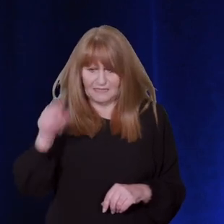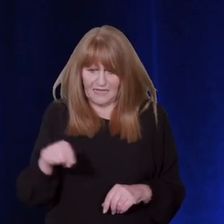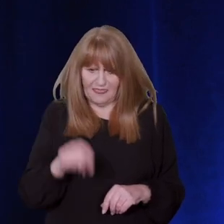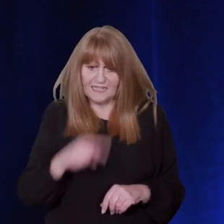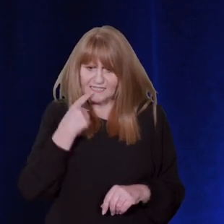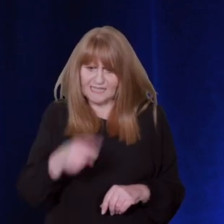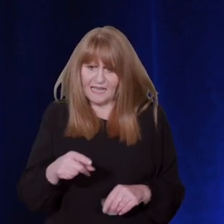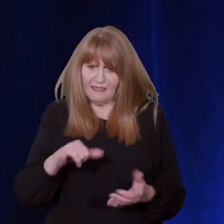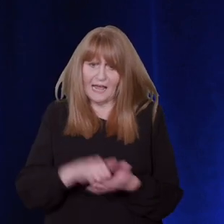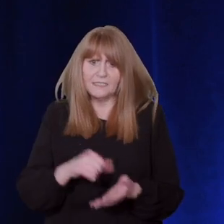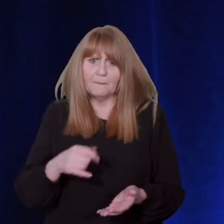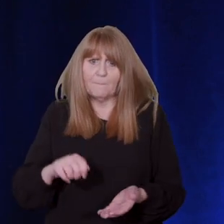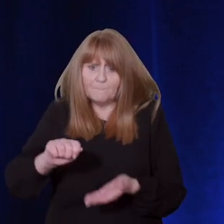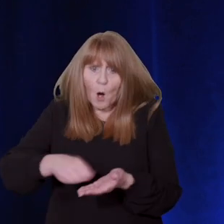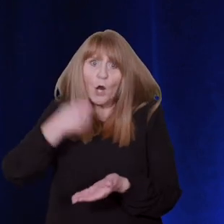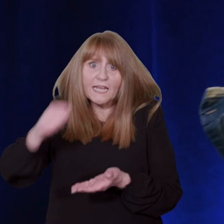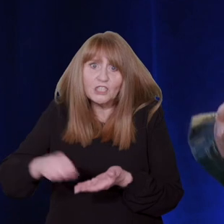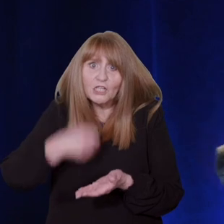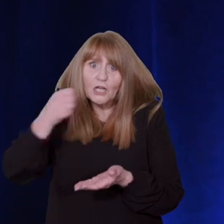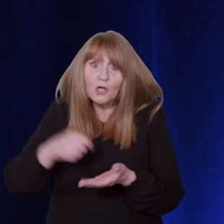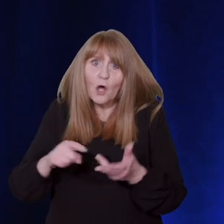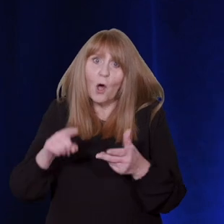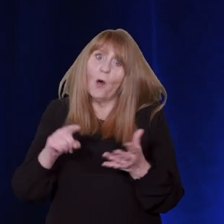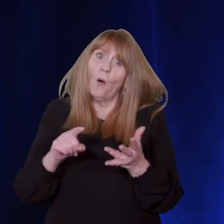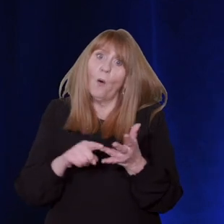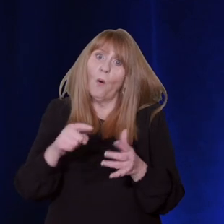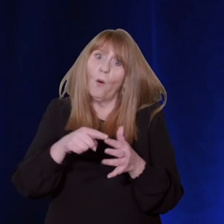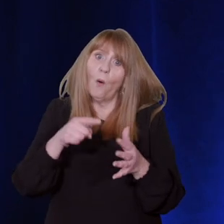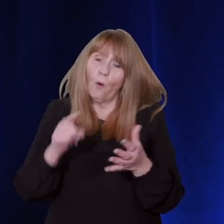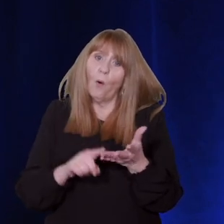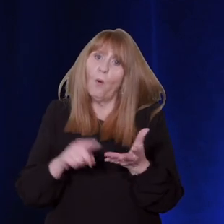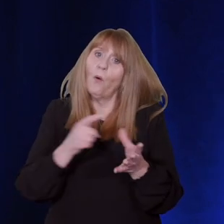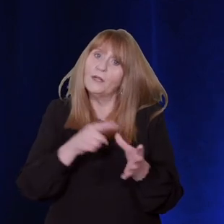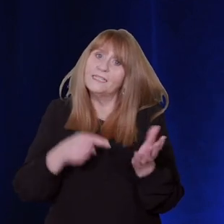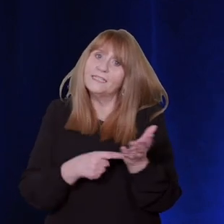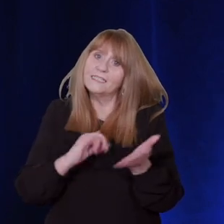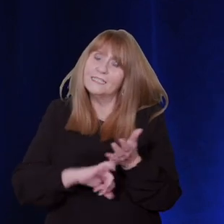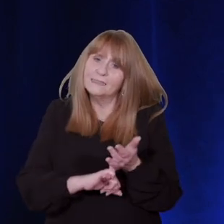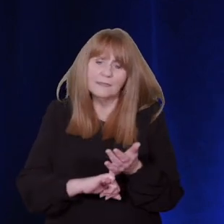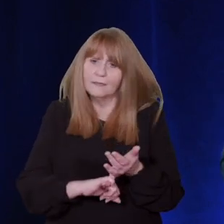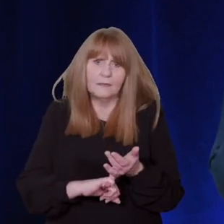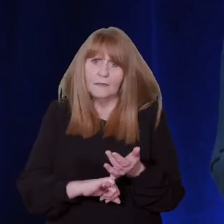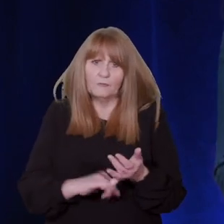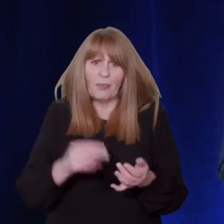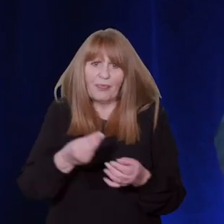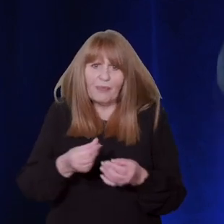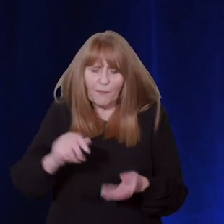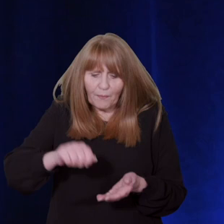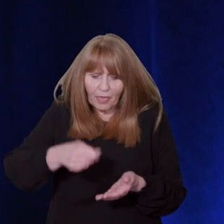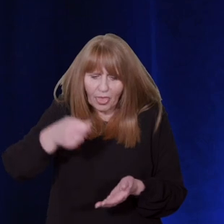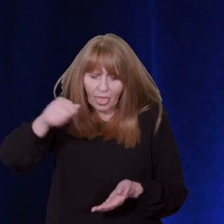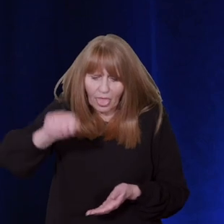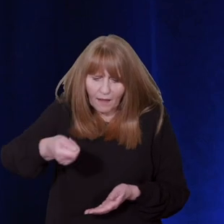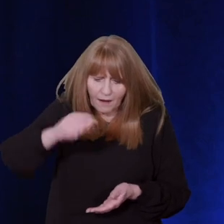my spoon up in your porridge. So sure enough, we whisked it off the table, ran away to the kitchen, boiled it for a few more minutes,